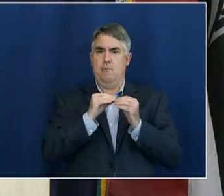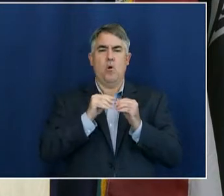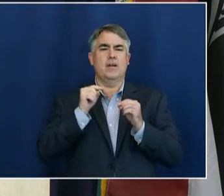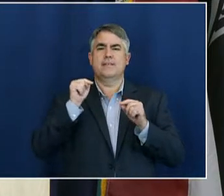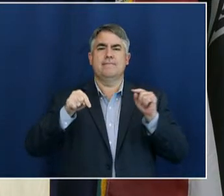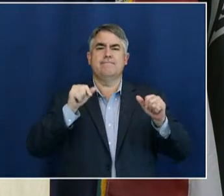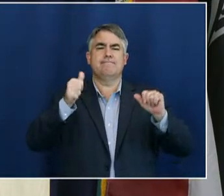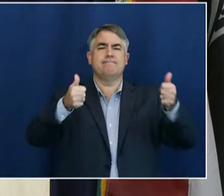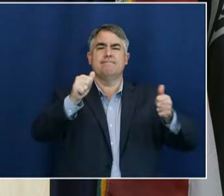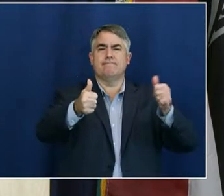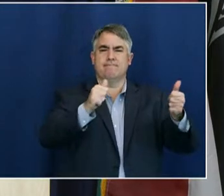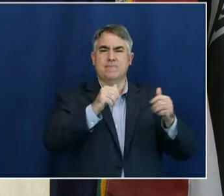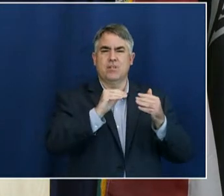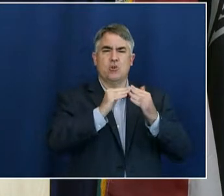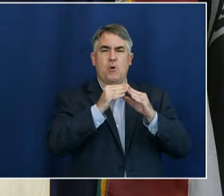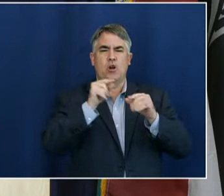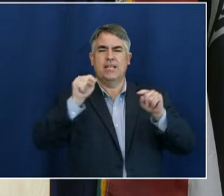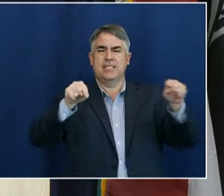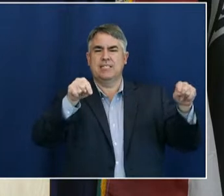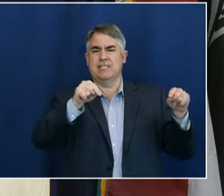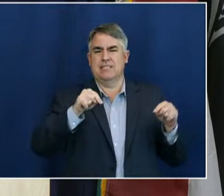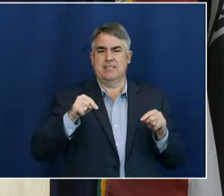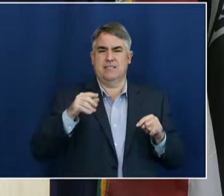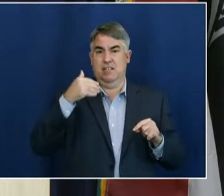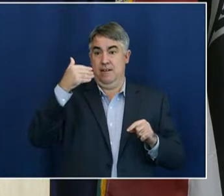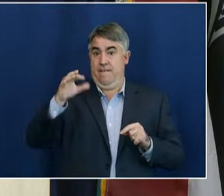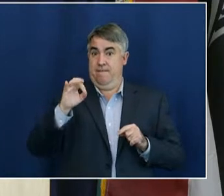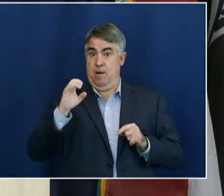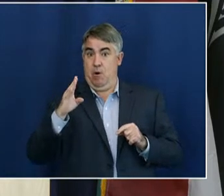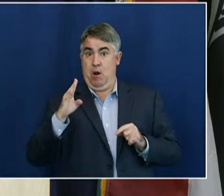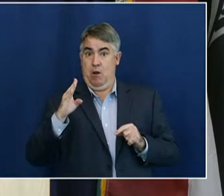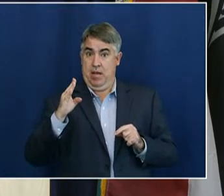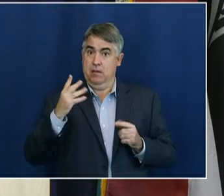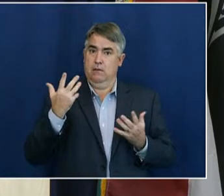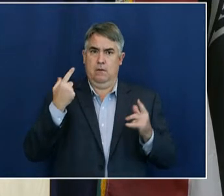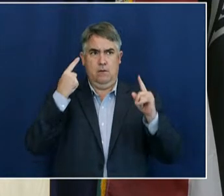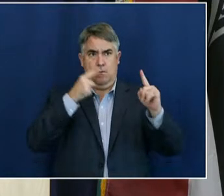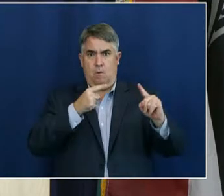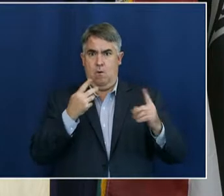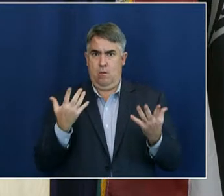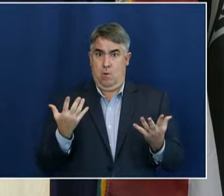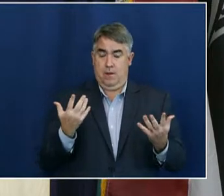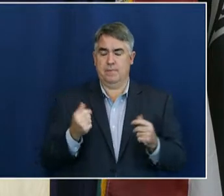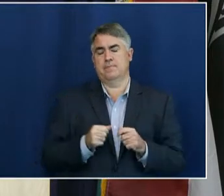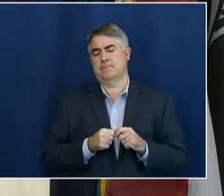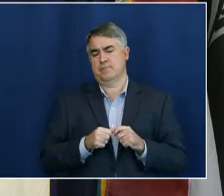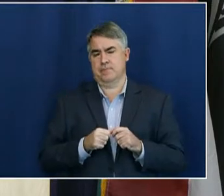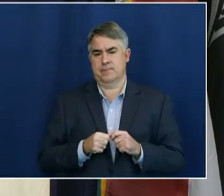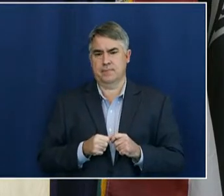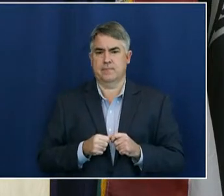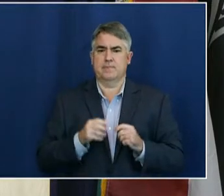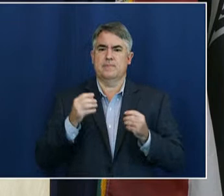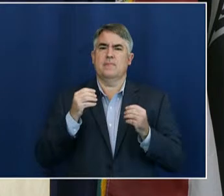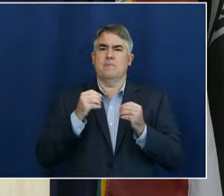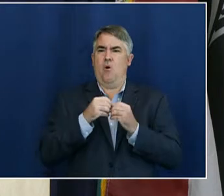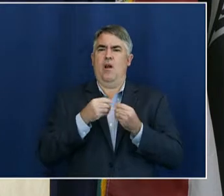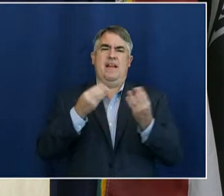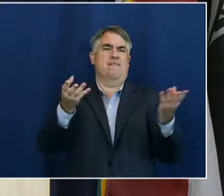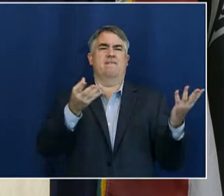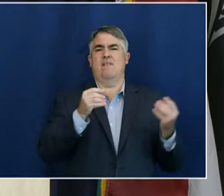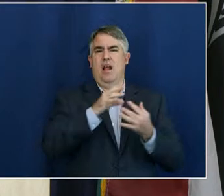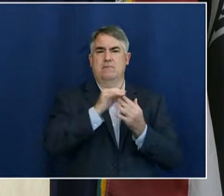of distribution in February so that there are more points and accesses for those to go. We also have our 2